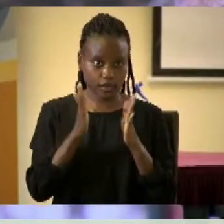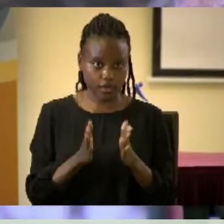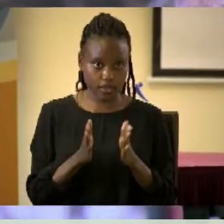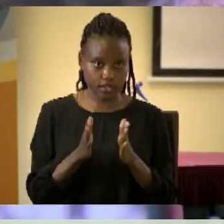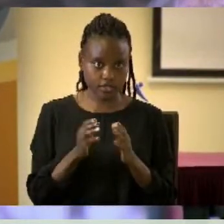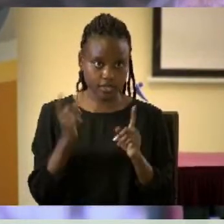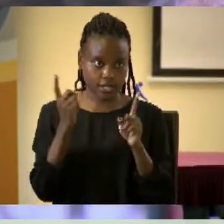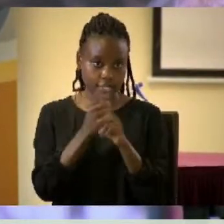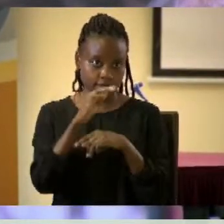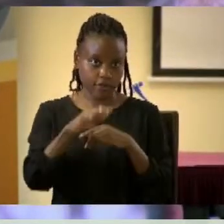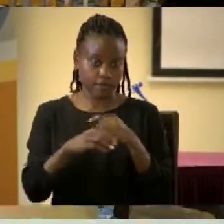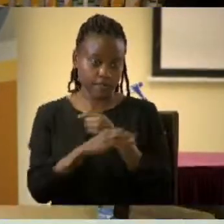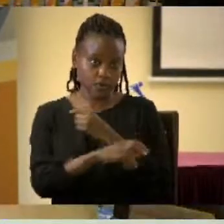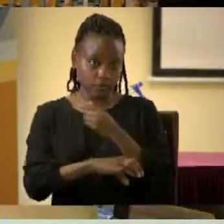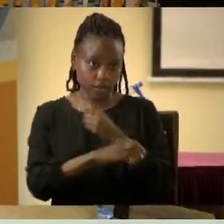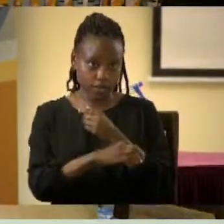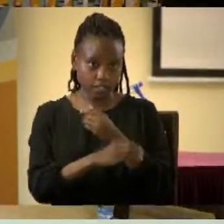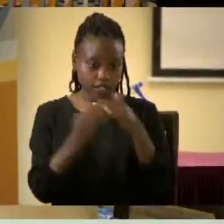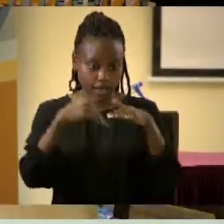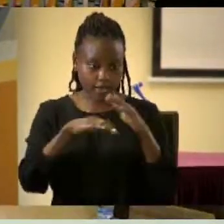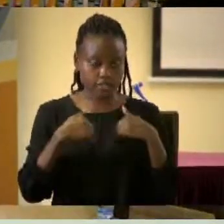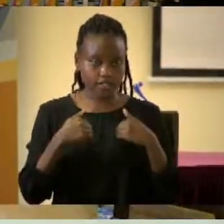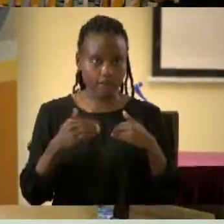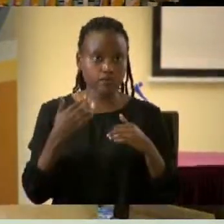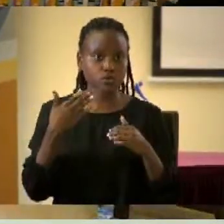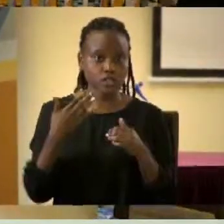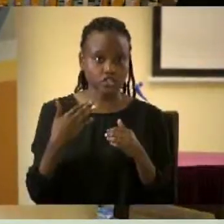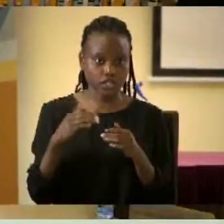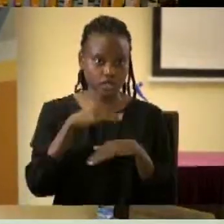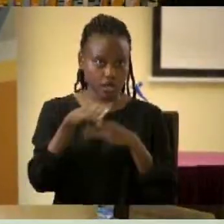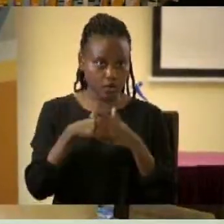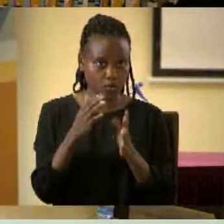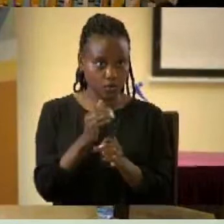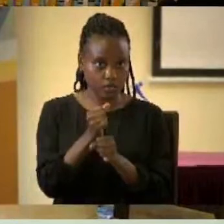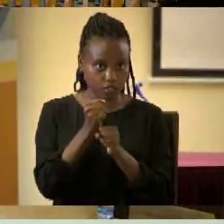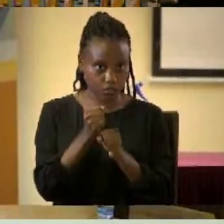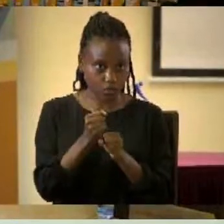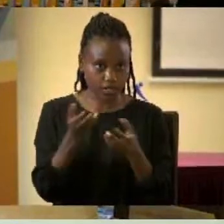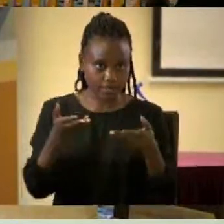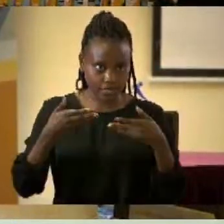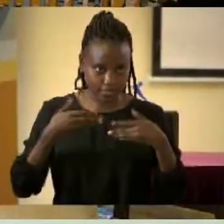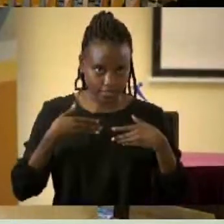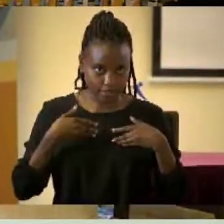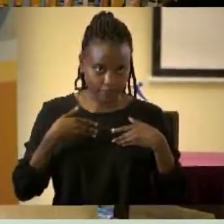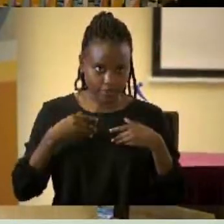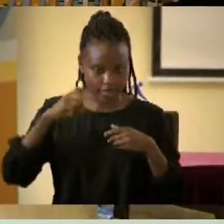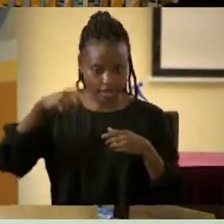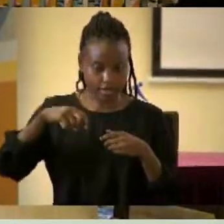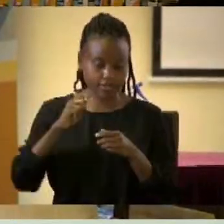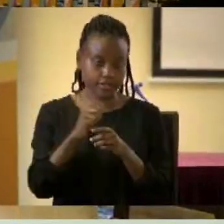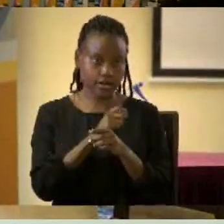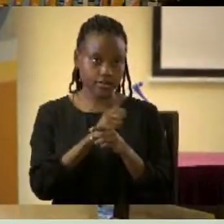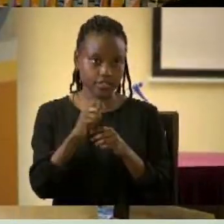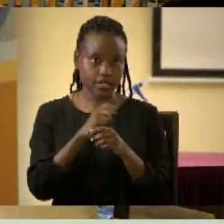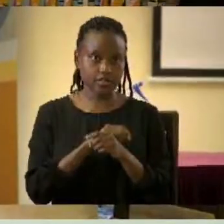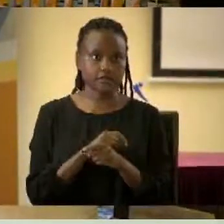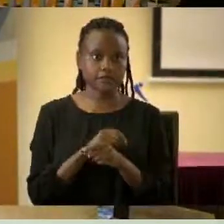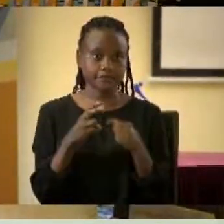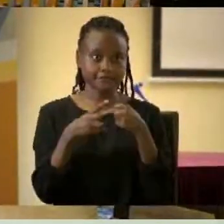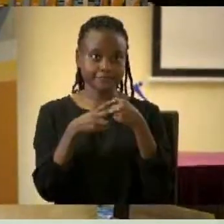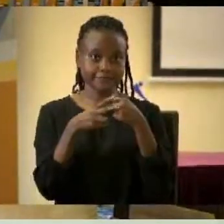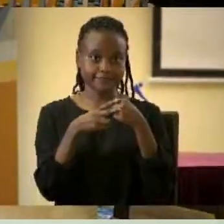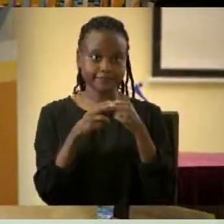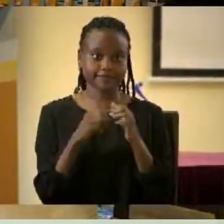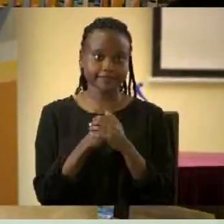country have access to the charter and that all stakeholders receive the necessary training. Number 7, ladies